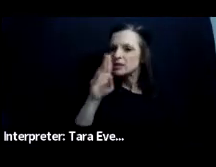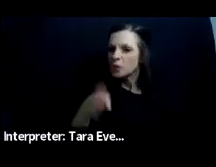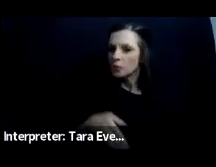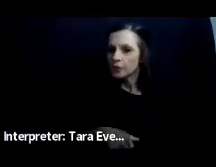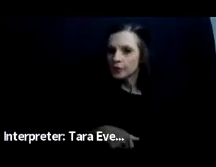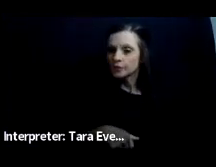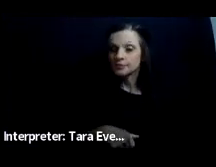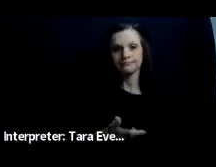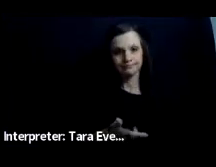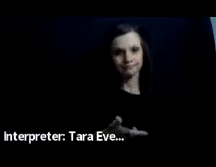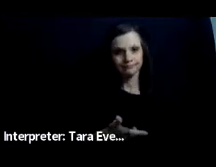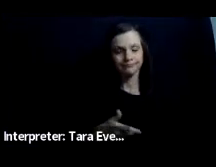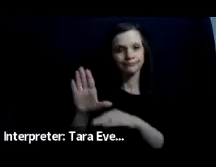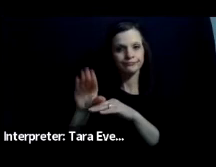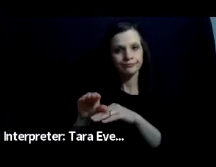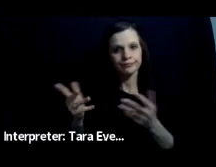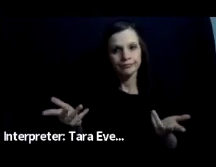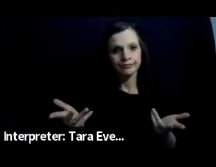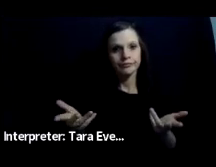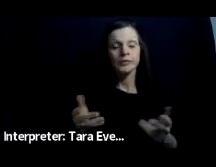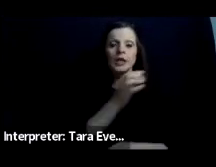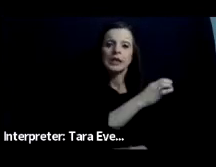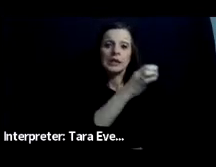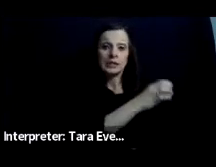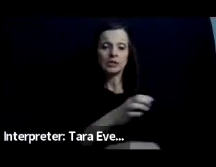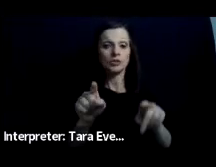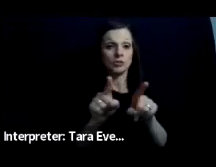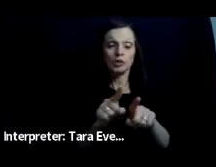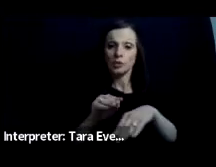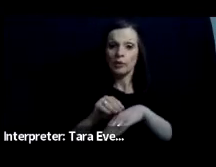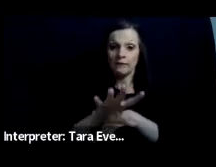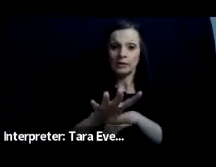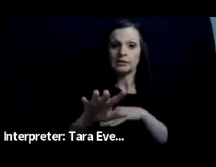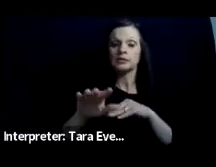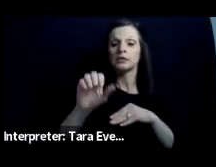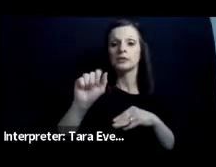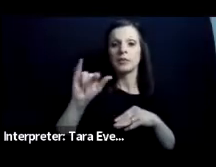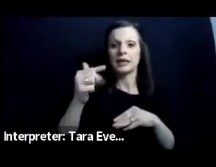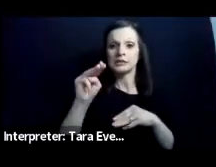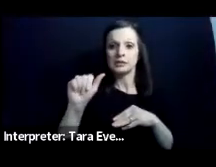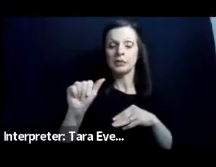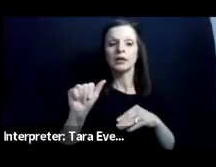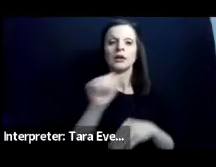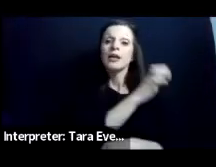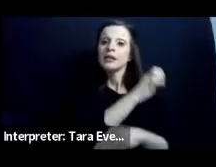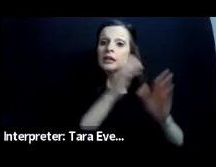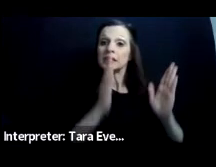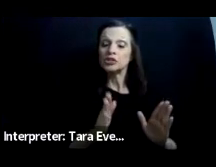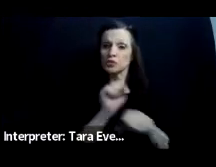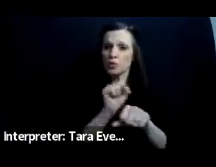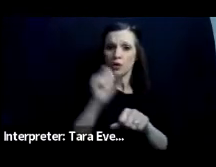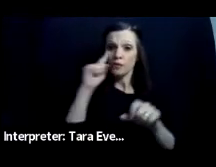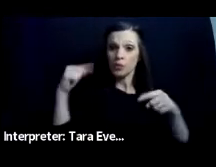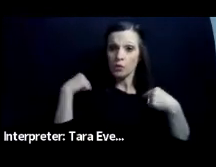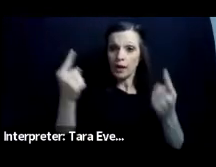Clinicians also are affected by stigma that have been in the clinicians that have been in the field for a while, and they've